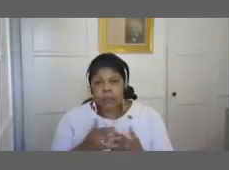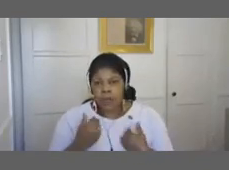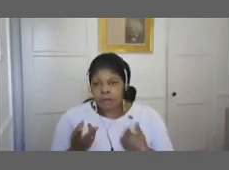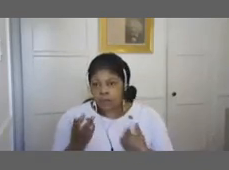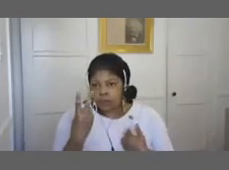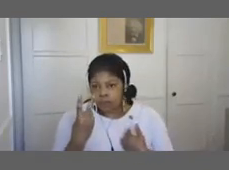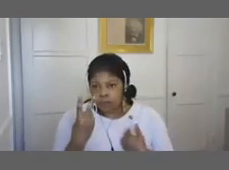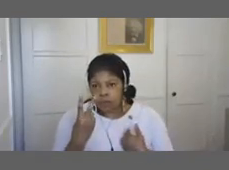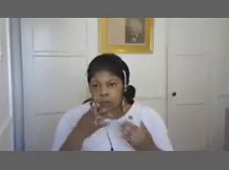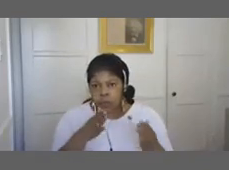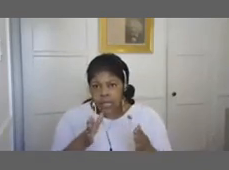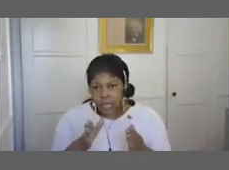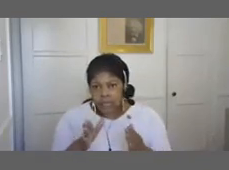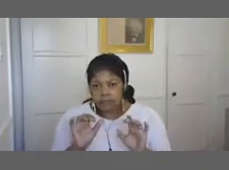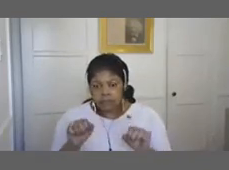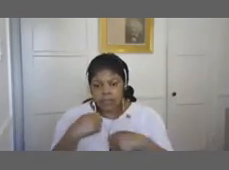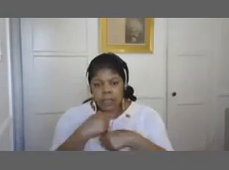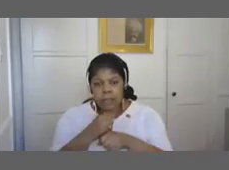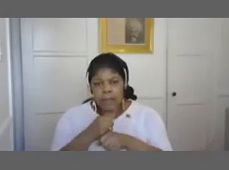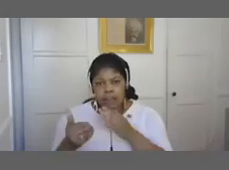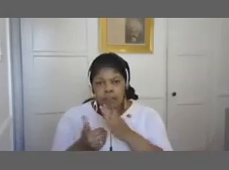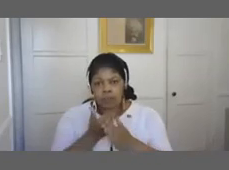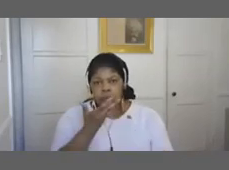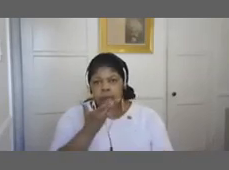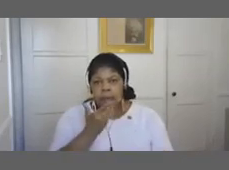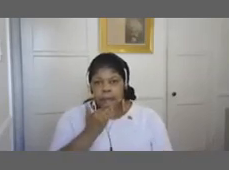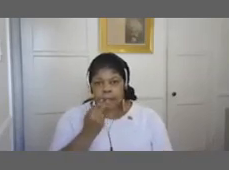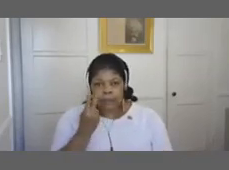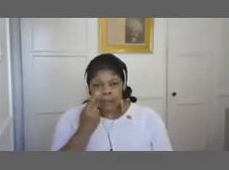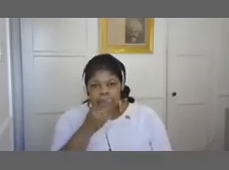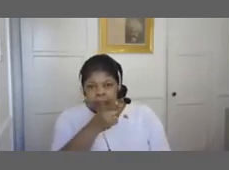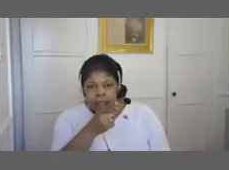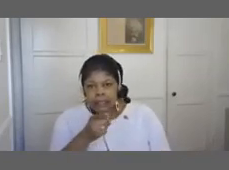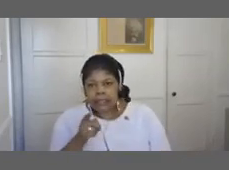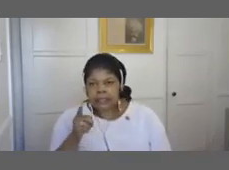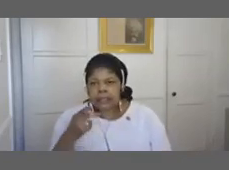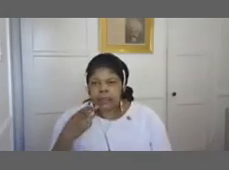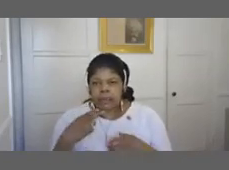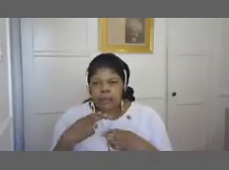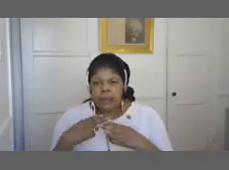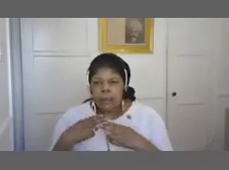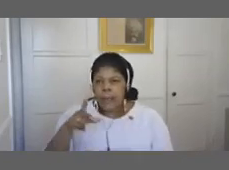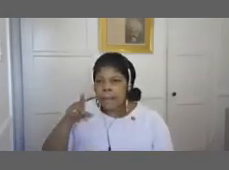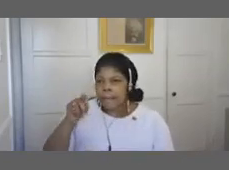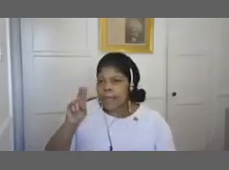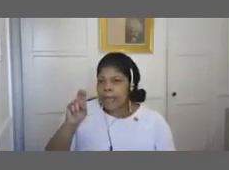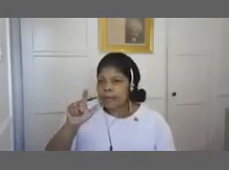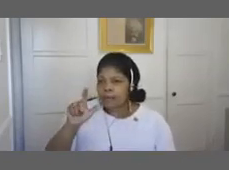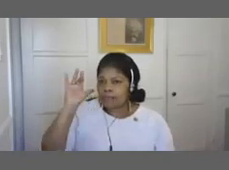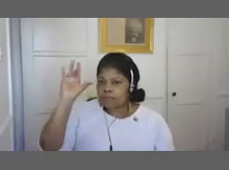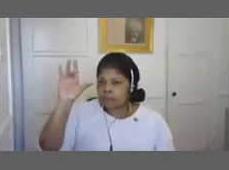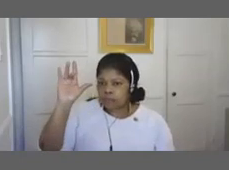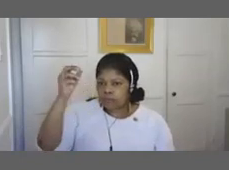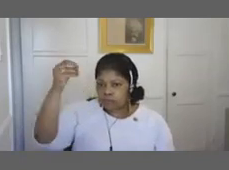make a new color. I can click on this little flyout panel here, and I can say